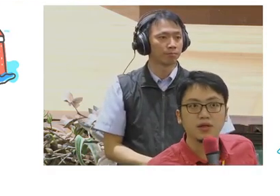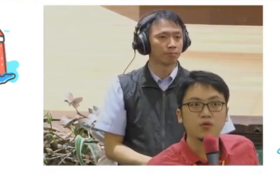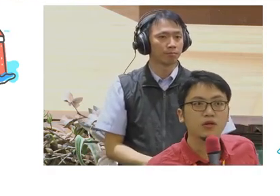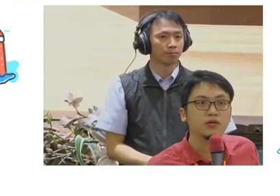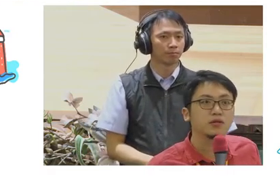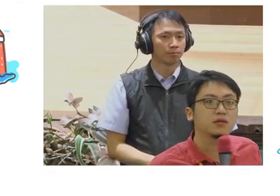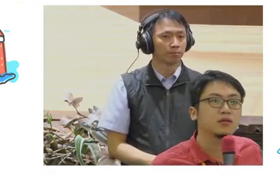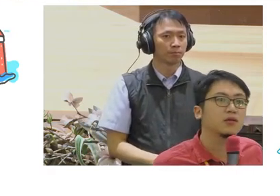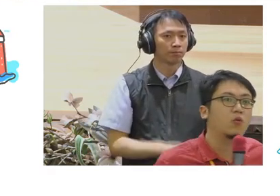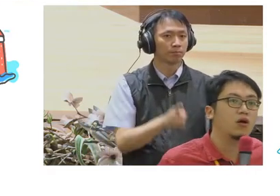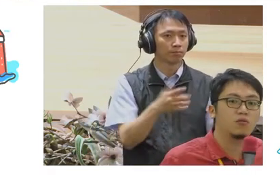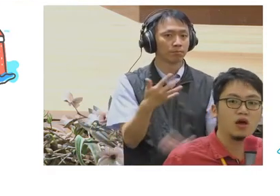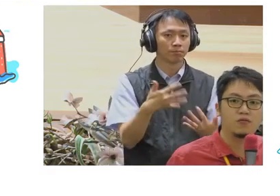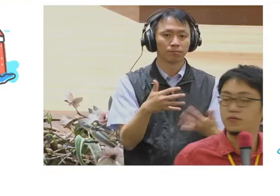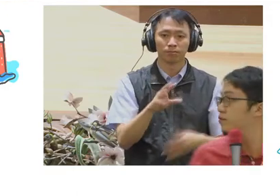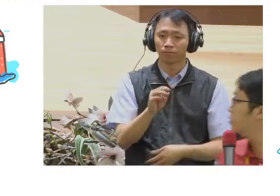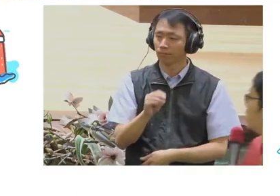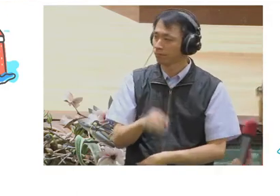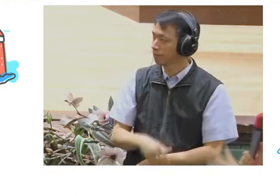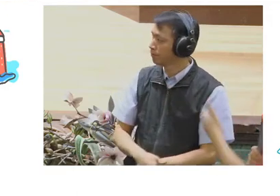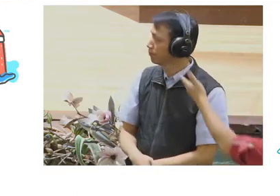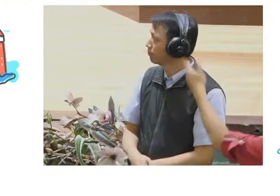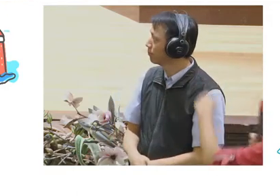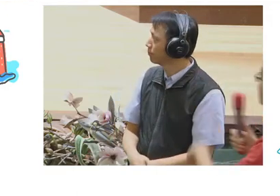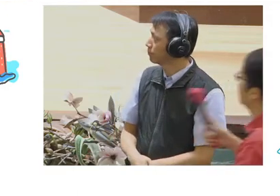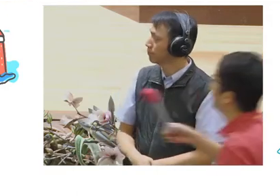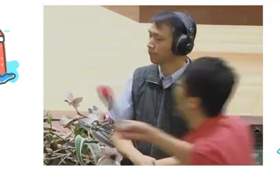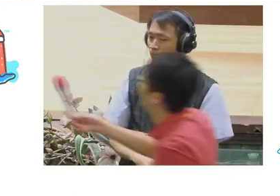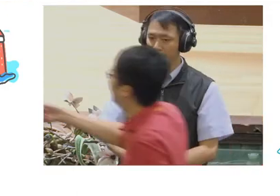Anyone? What? We have, yes.